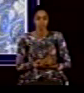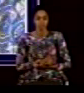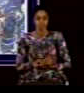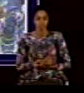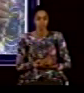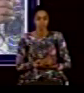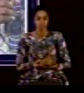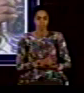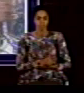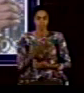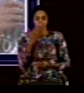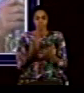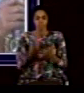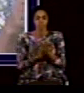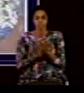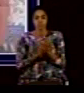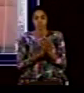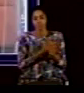Praise the Lord.